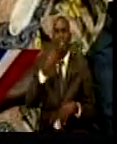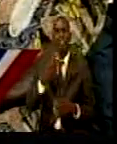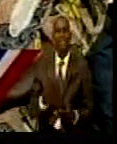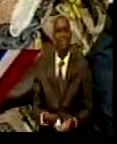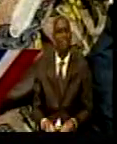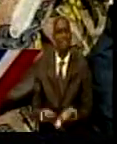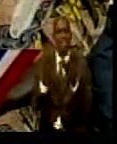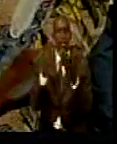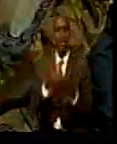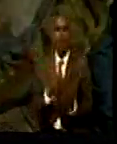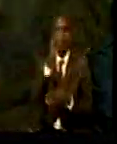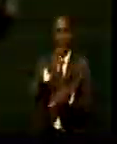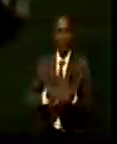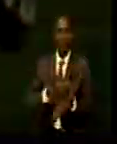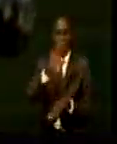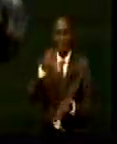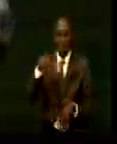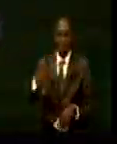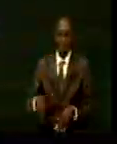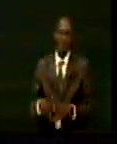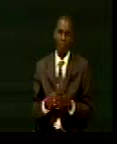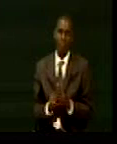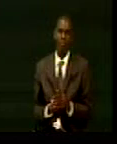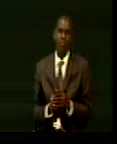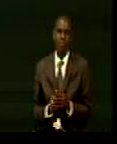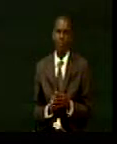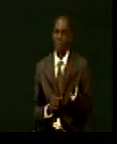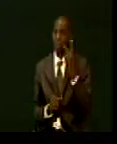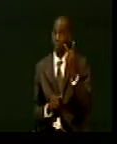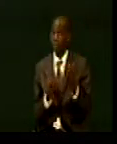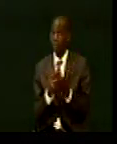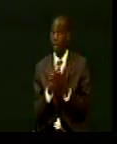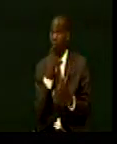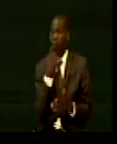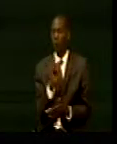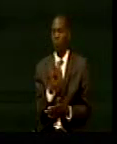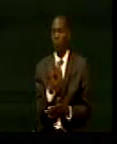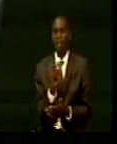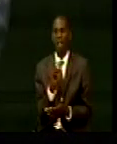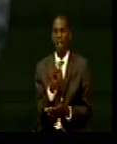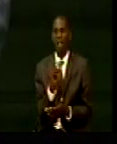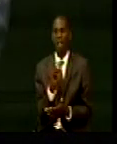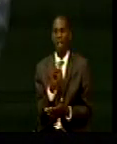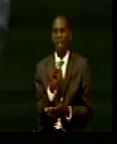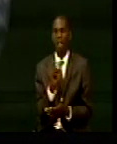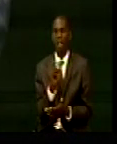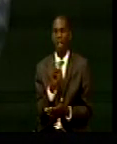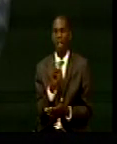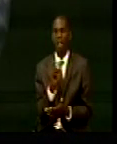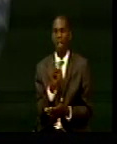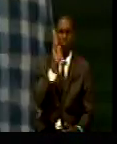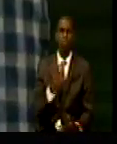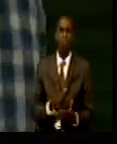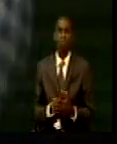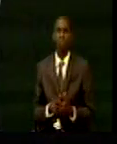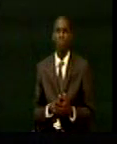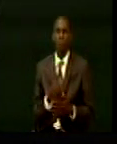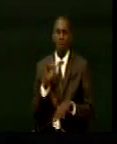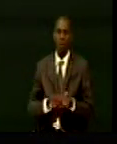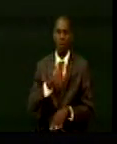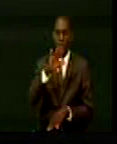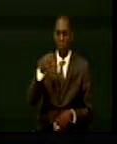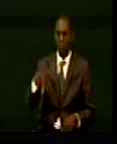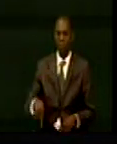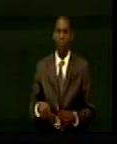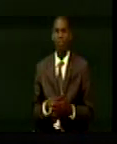I go on, look at that command. Stand upright on thy feet.